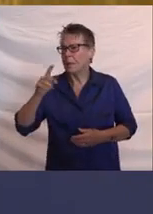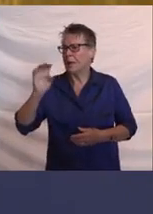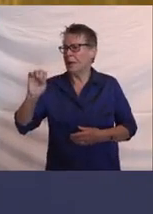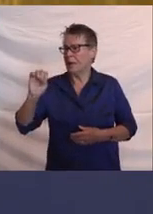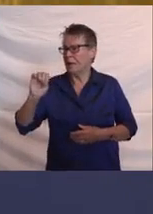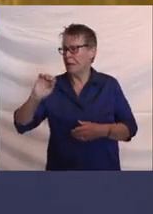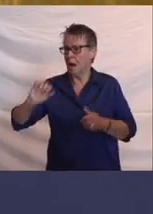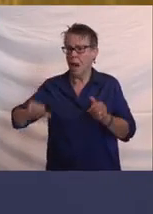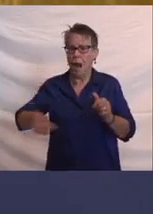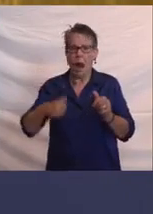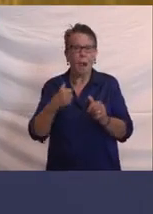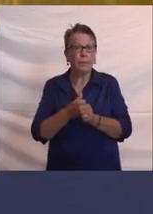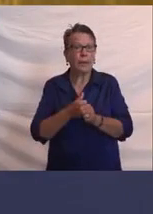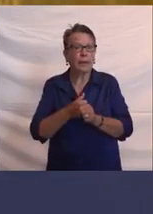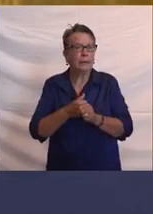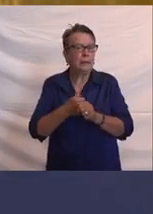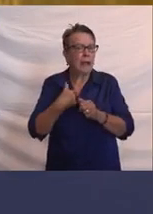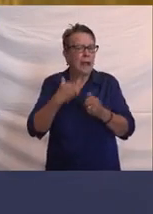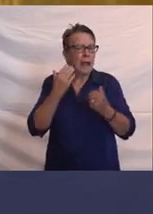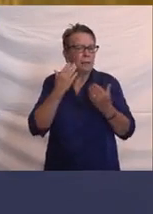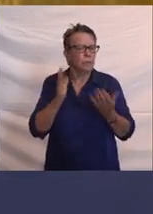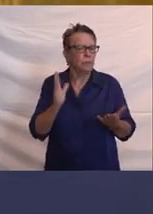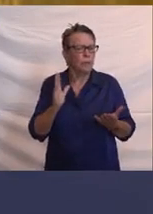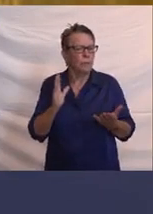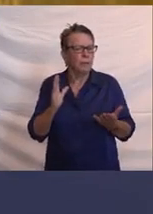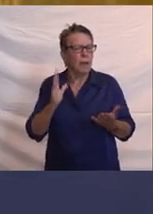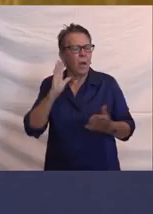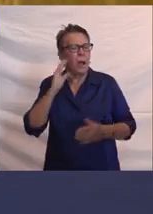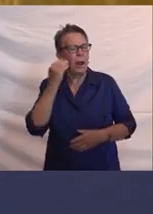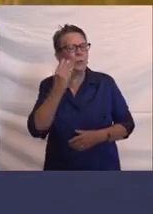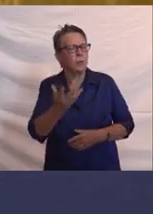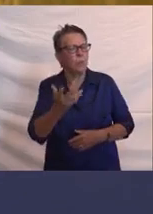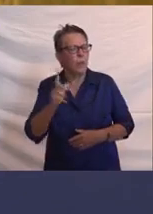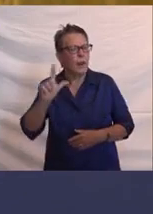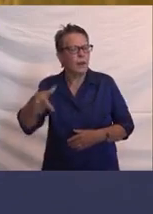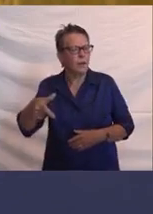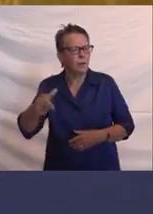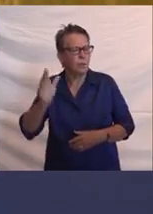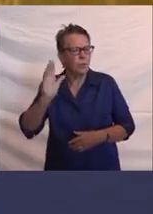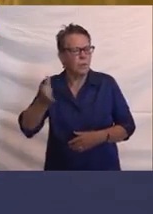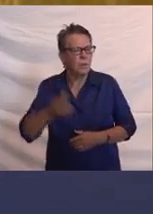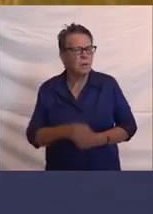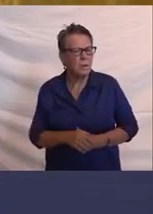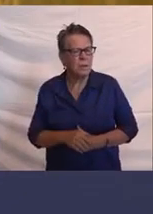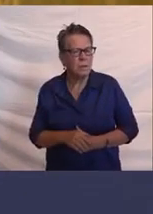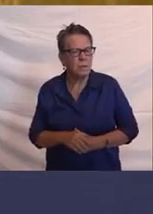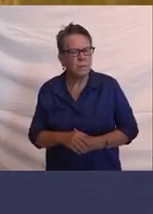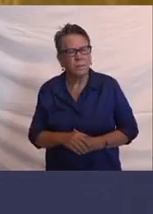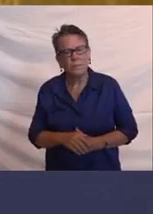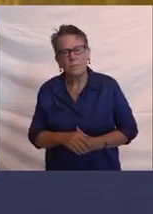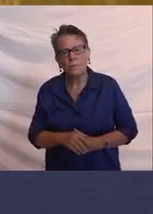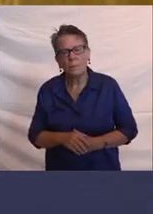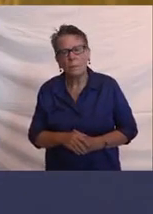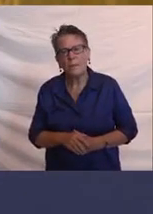produced or the stockpiles, but we can come back on that one. Let's do that. And we'll come back to you, Daniel, on that.